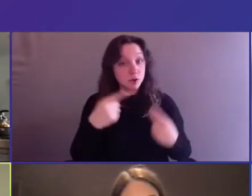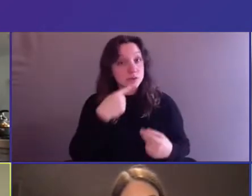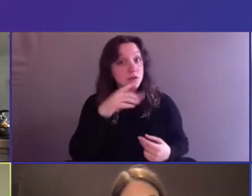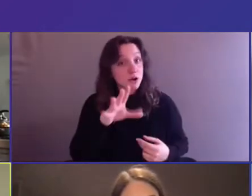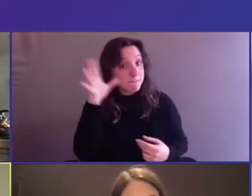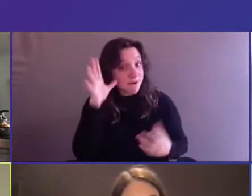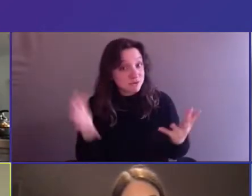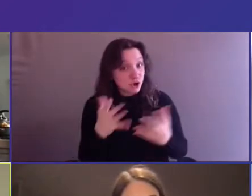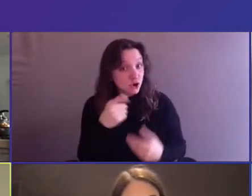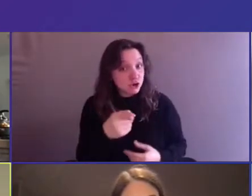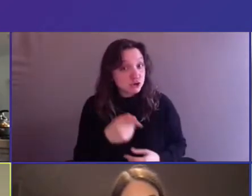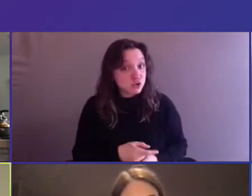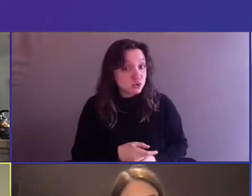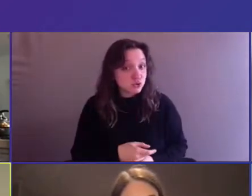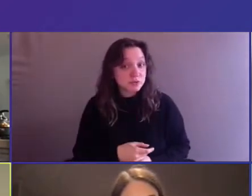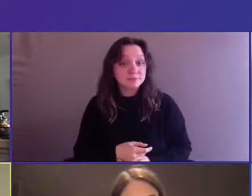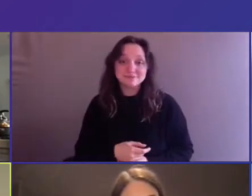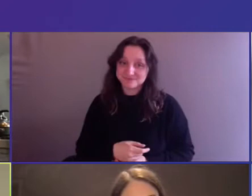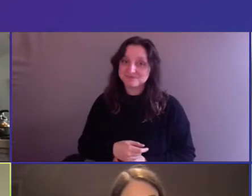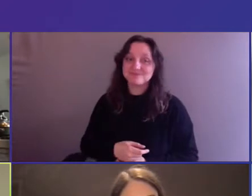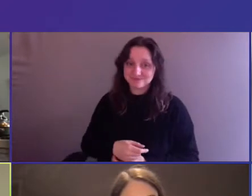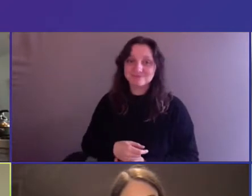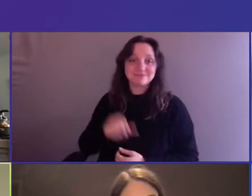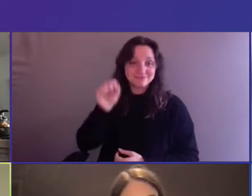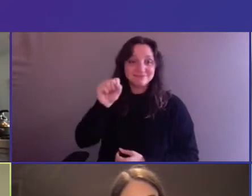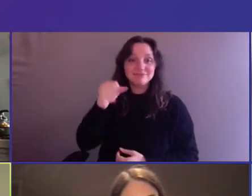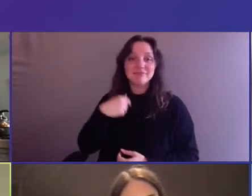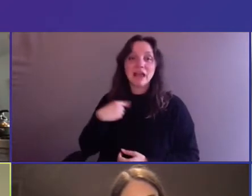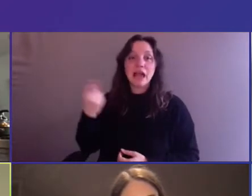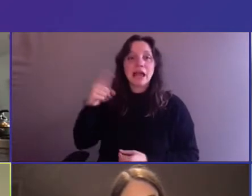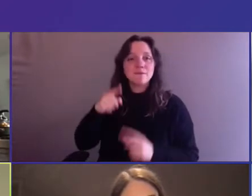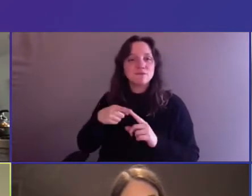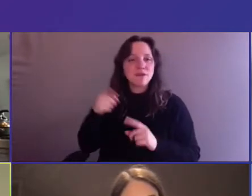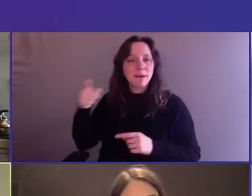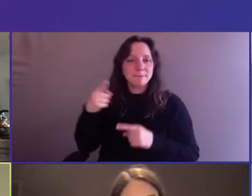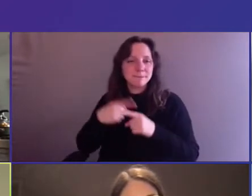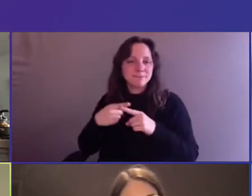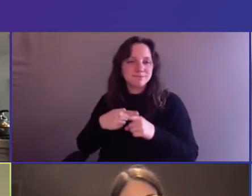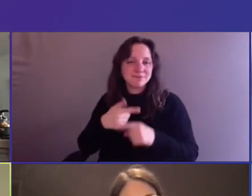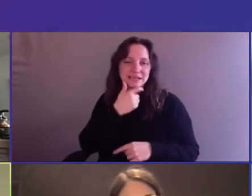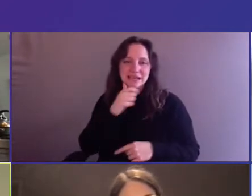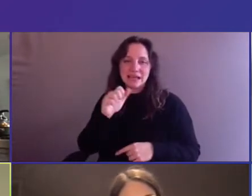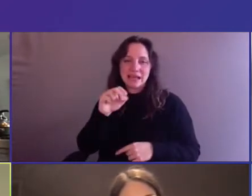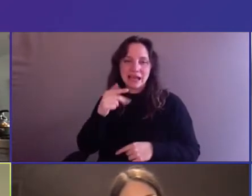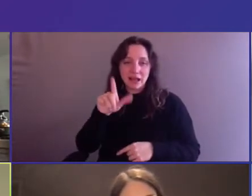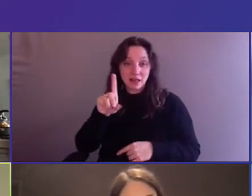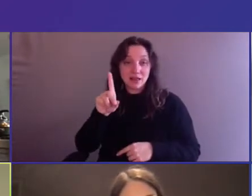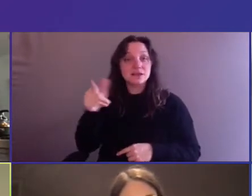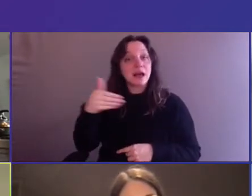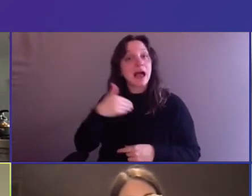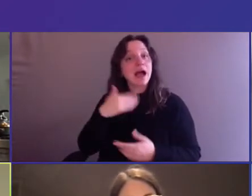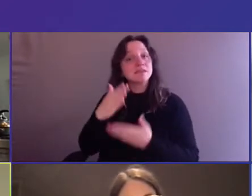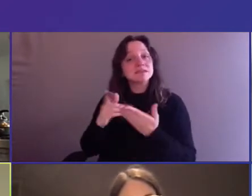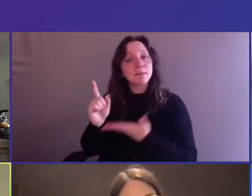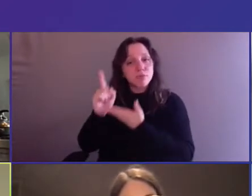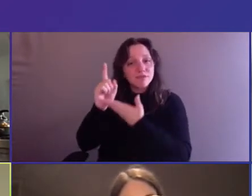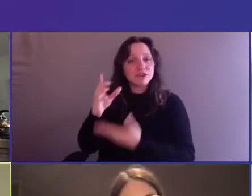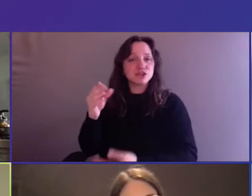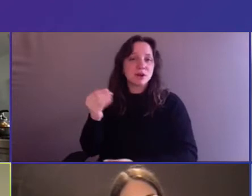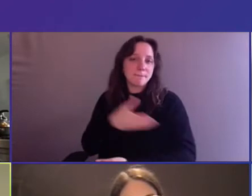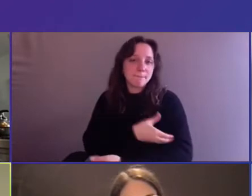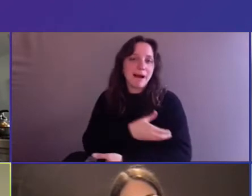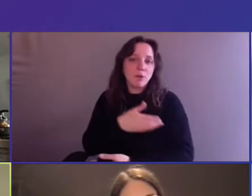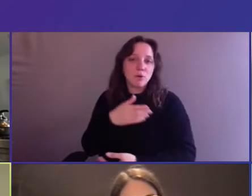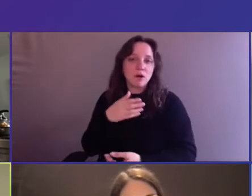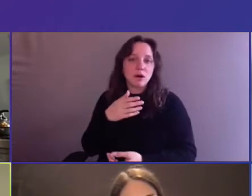Yes. Yeah. Certainly coming from England, which is the country that I immigrated from, there's a certain amount of privilege and power in understanding